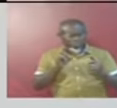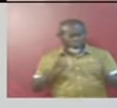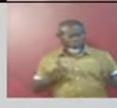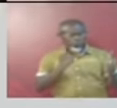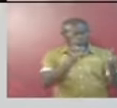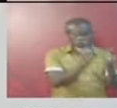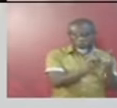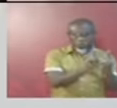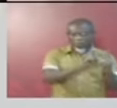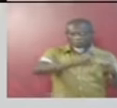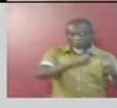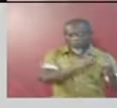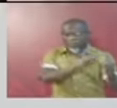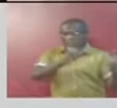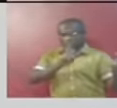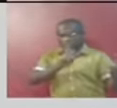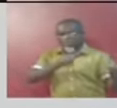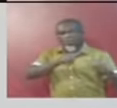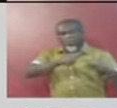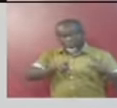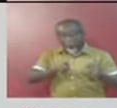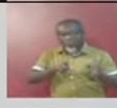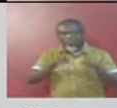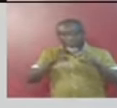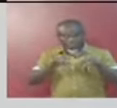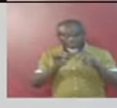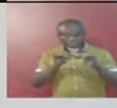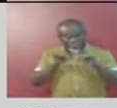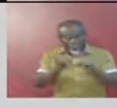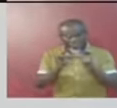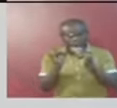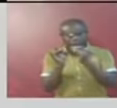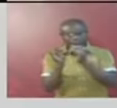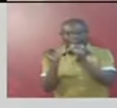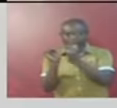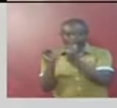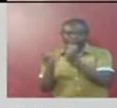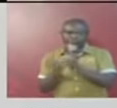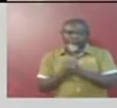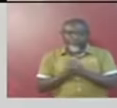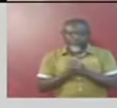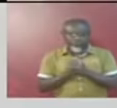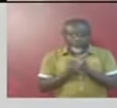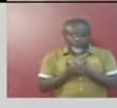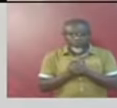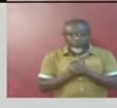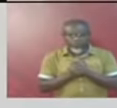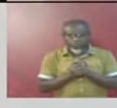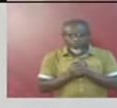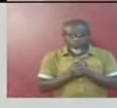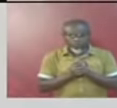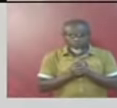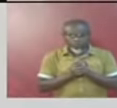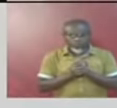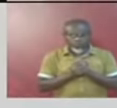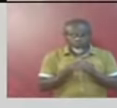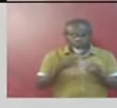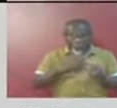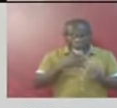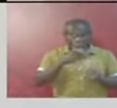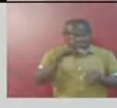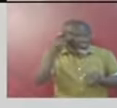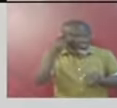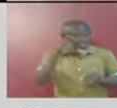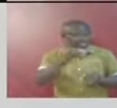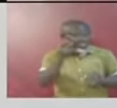keep reminding people I have not hugged my parents since March, but I go to their house and I wave from by the gate, or they're